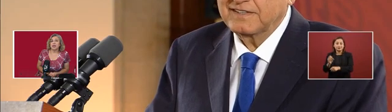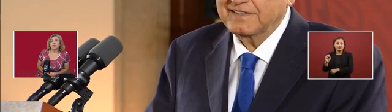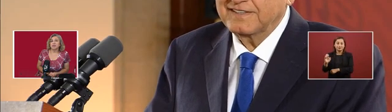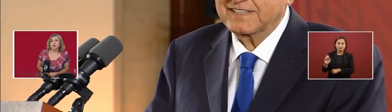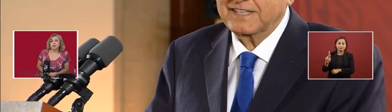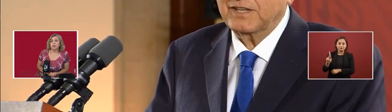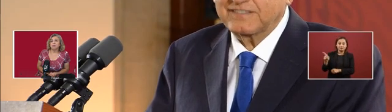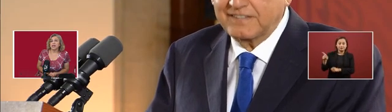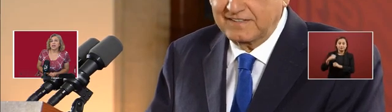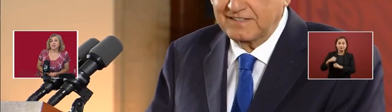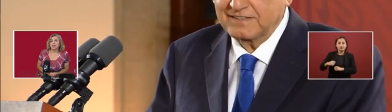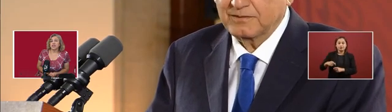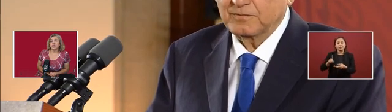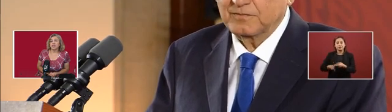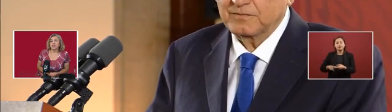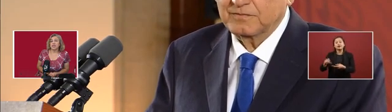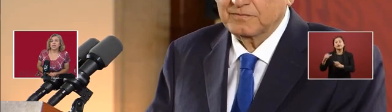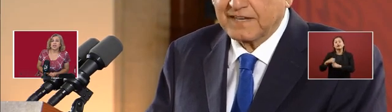is fresh data